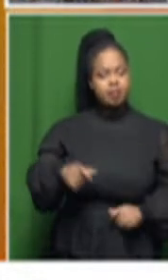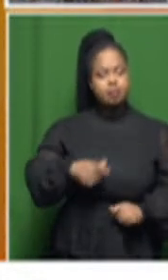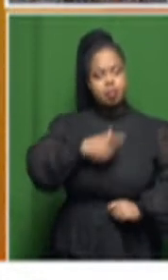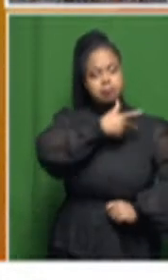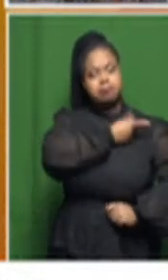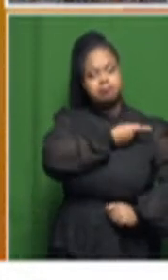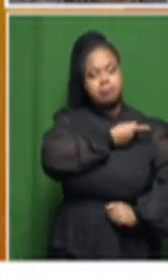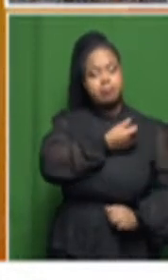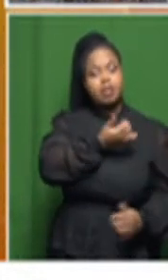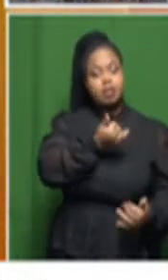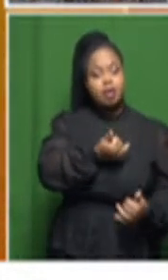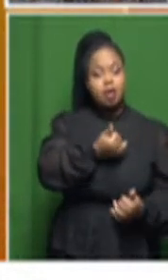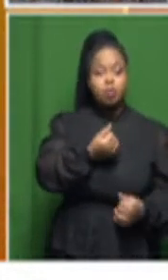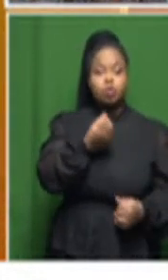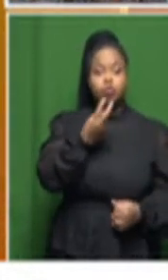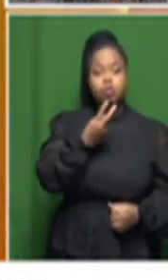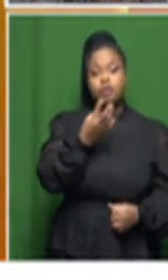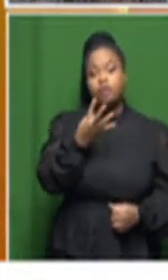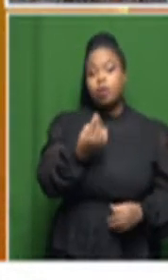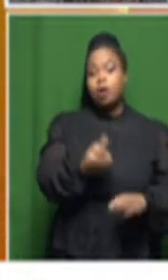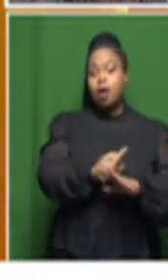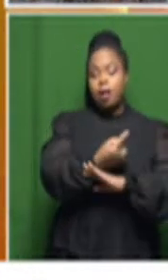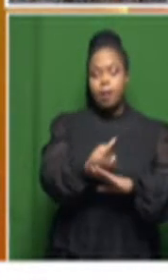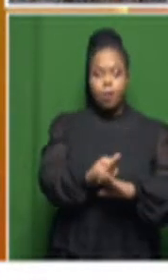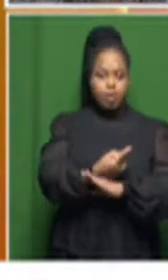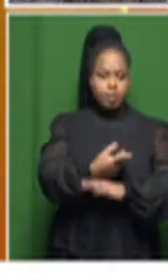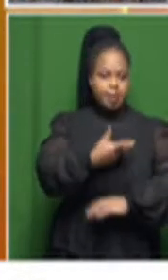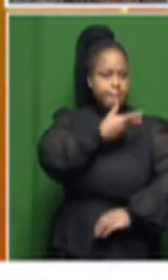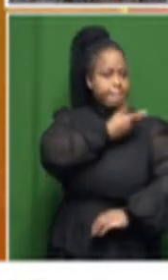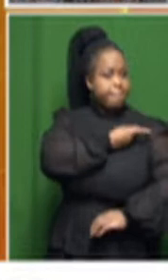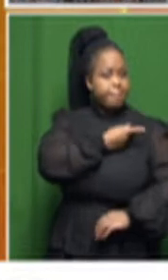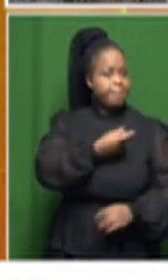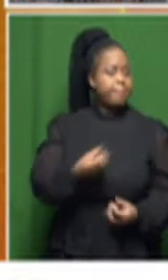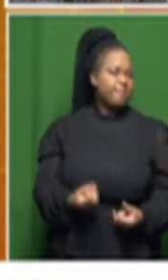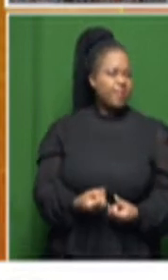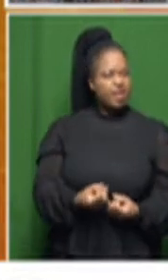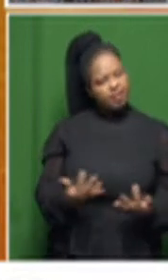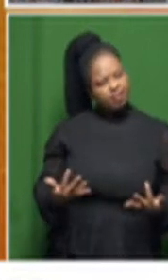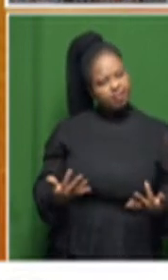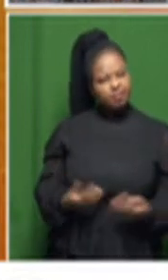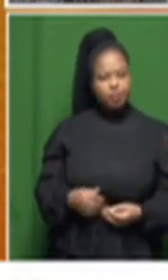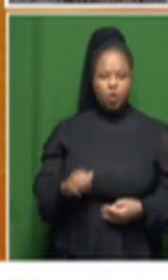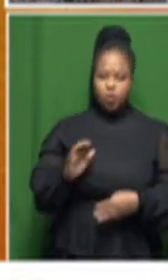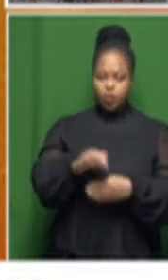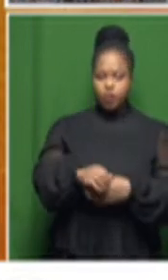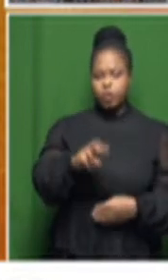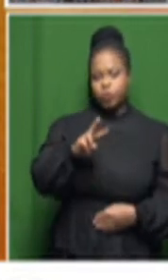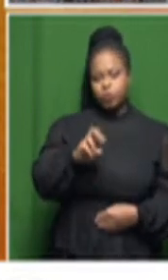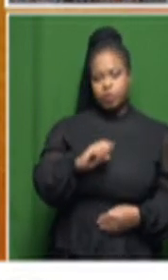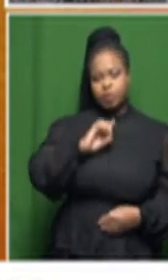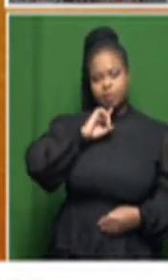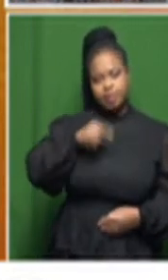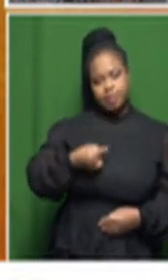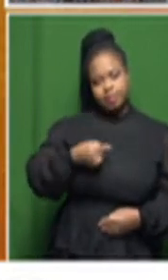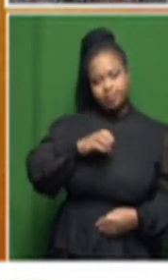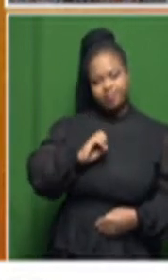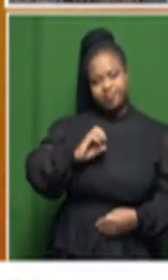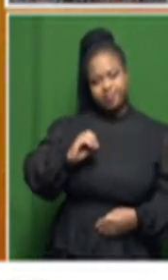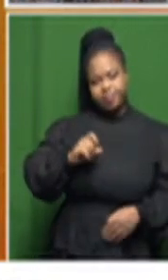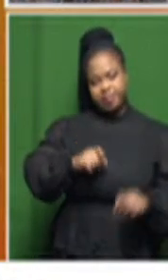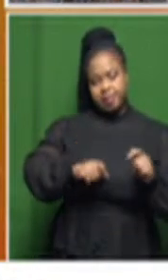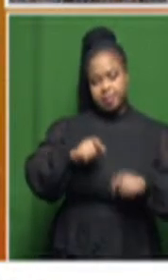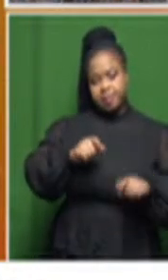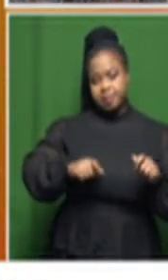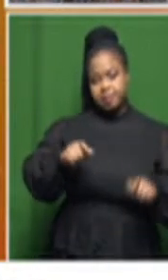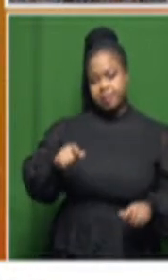the 24 period, we had vaccinated just over 20,000 people in the